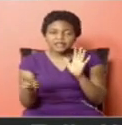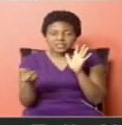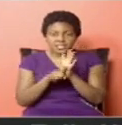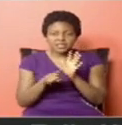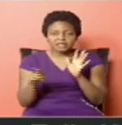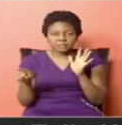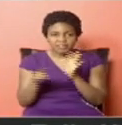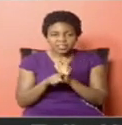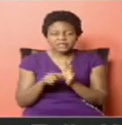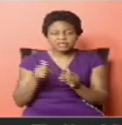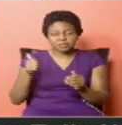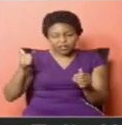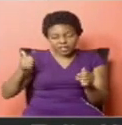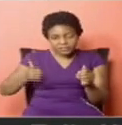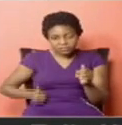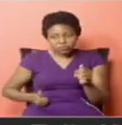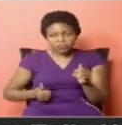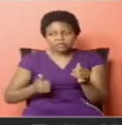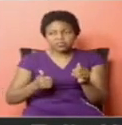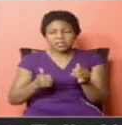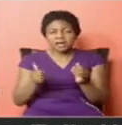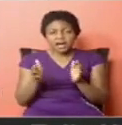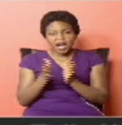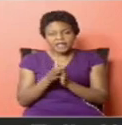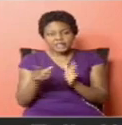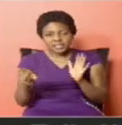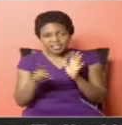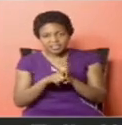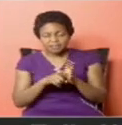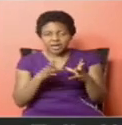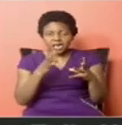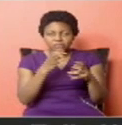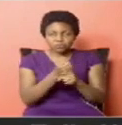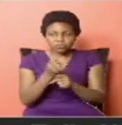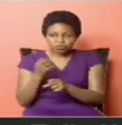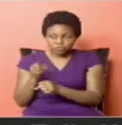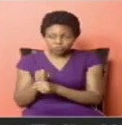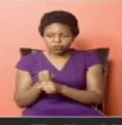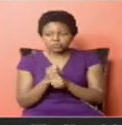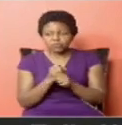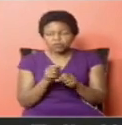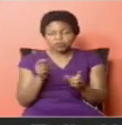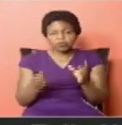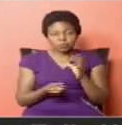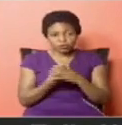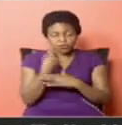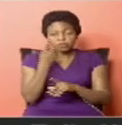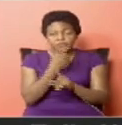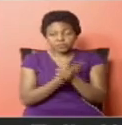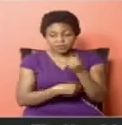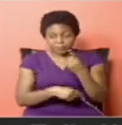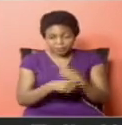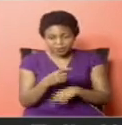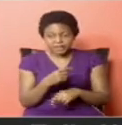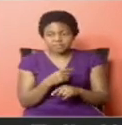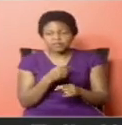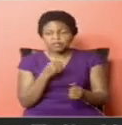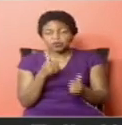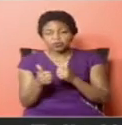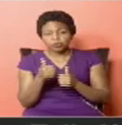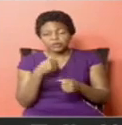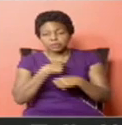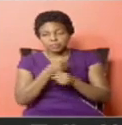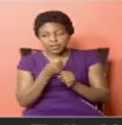negative connotations and negative associations to causes of disabilities, which relegate persons